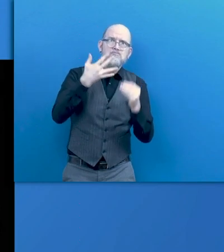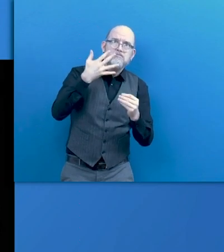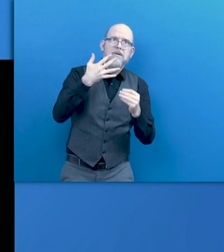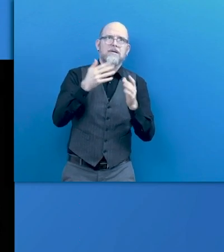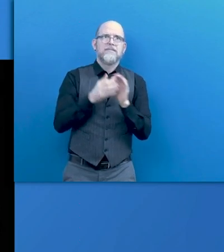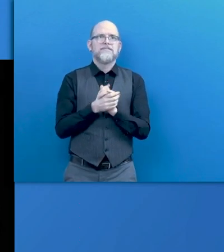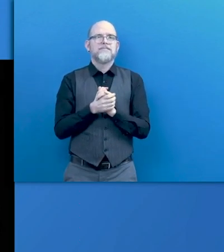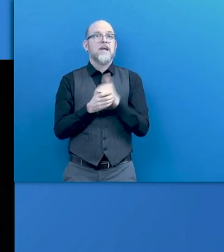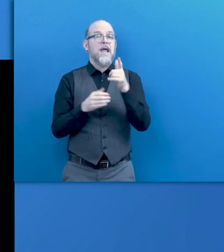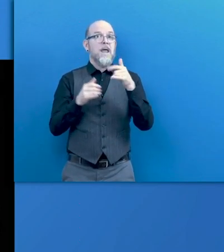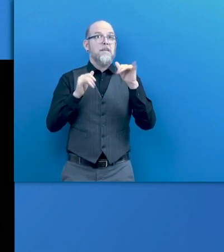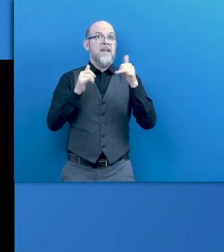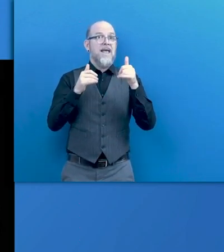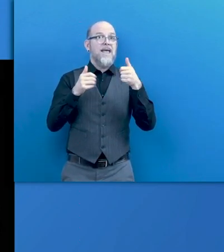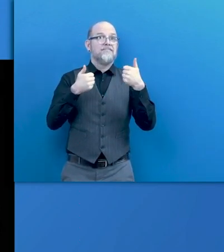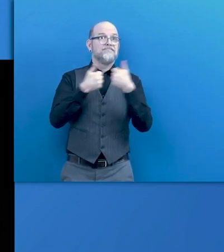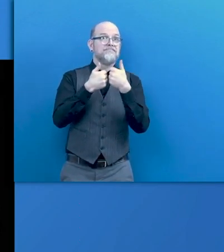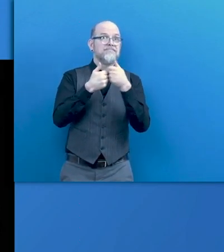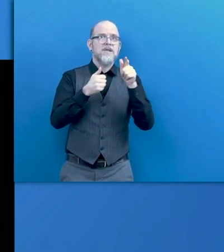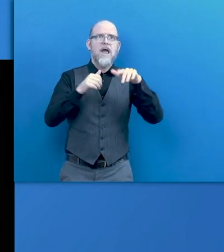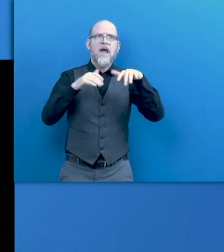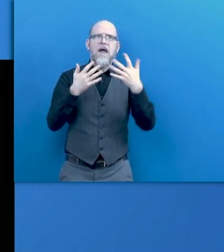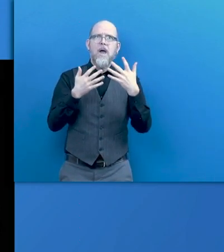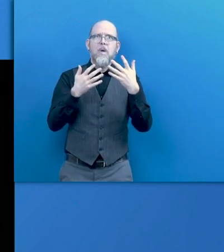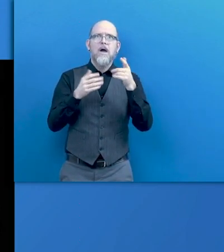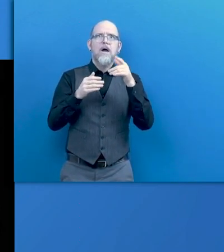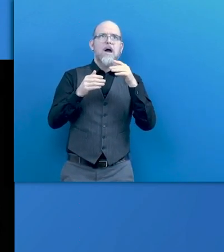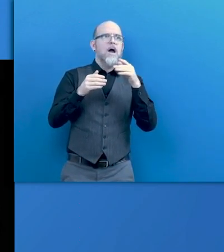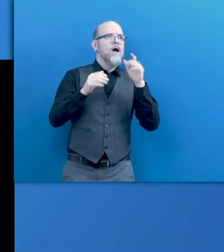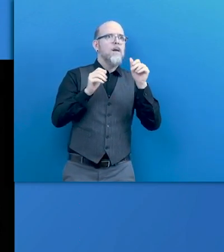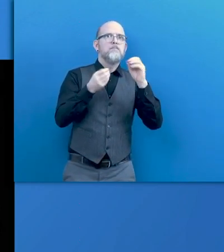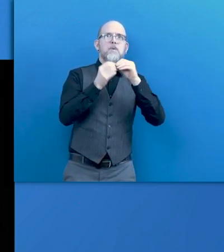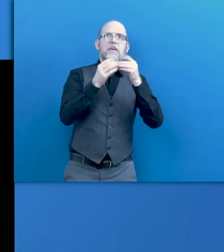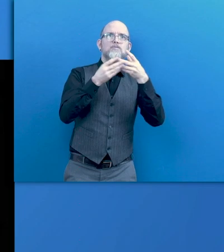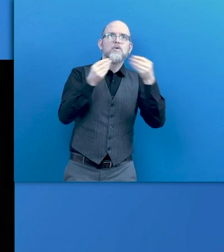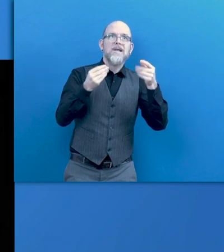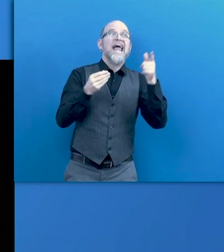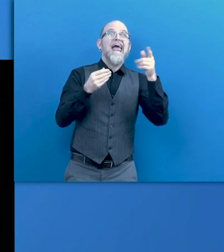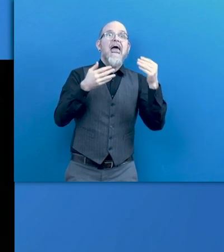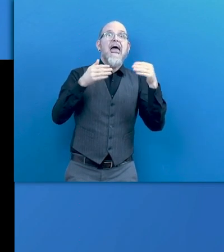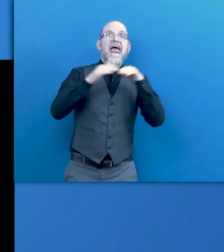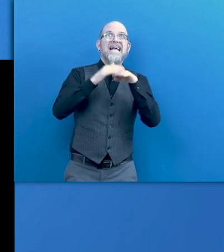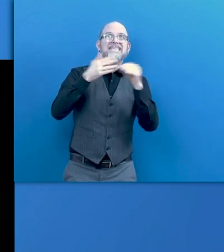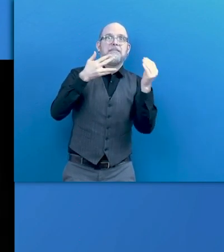Ideally, you have a game that anyone can use very easily, without any problems.